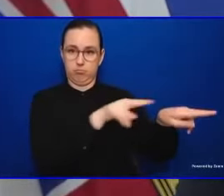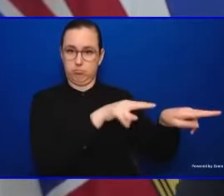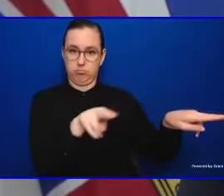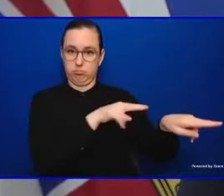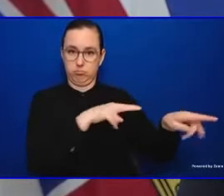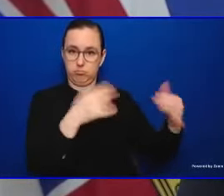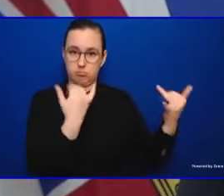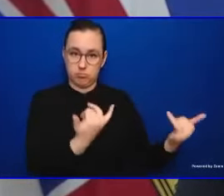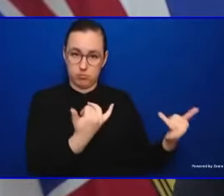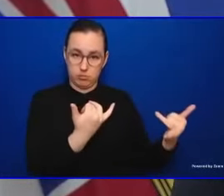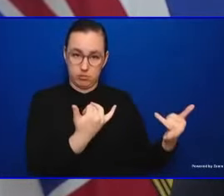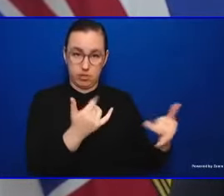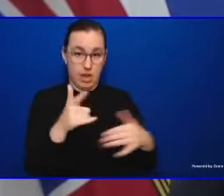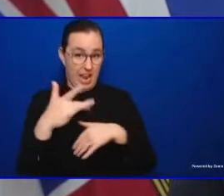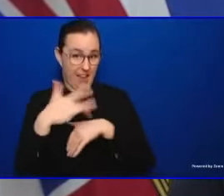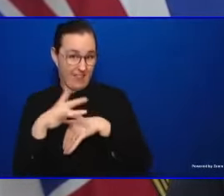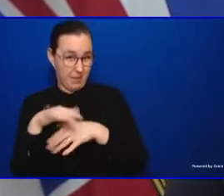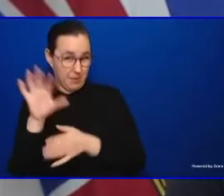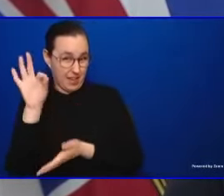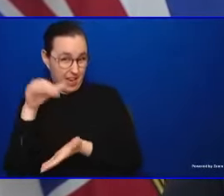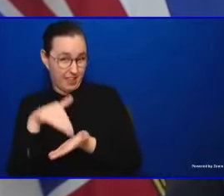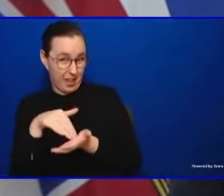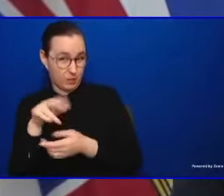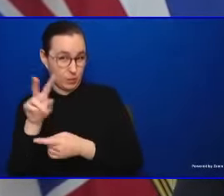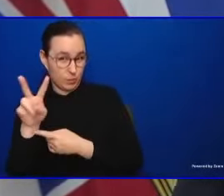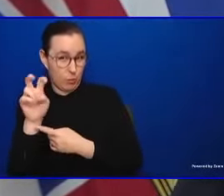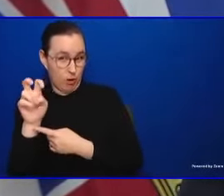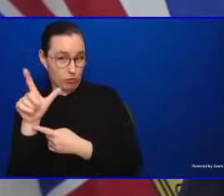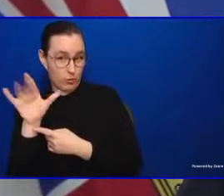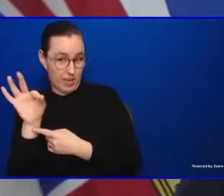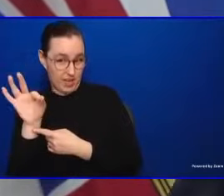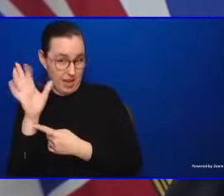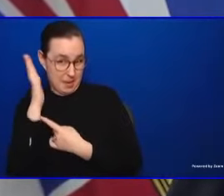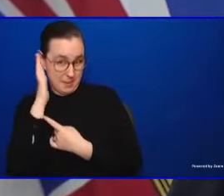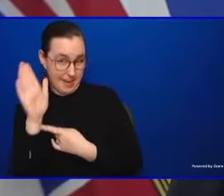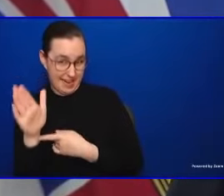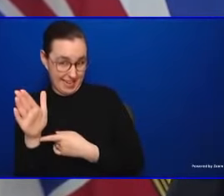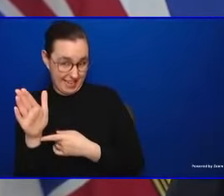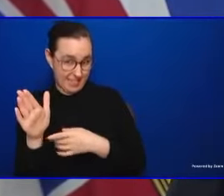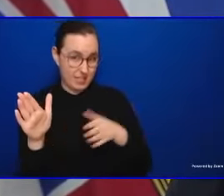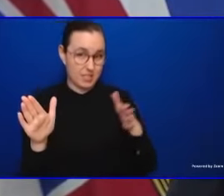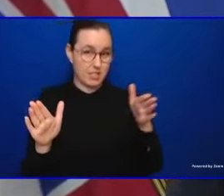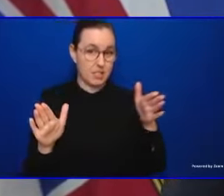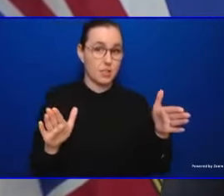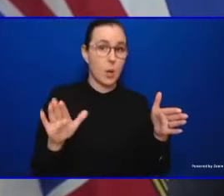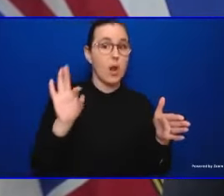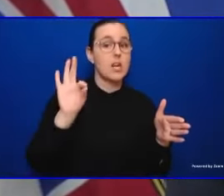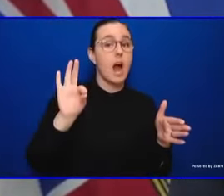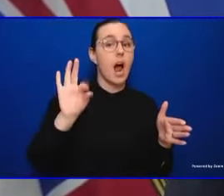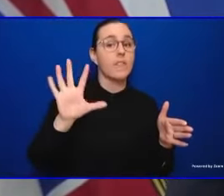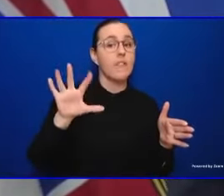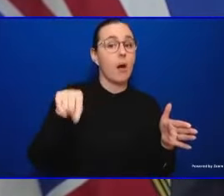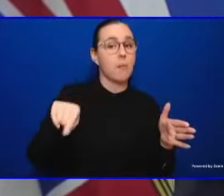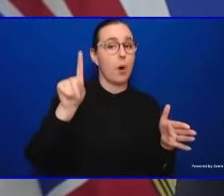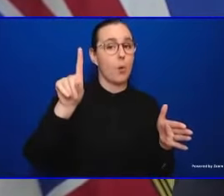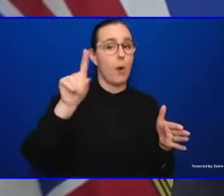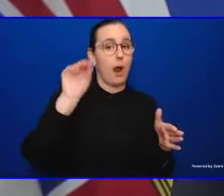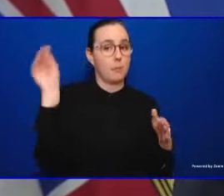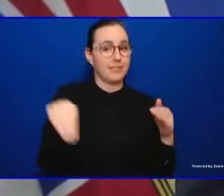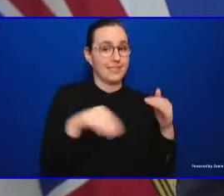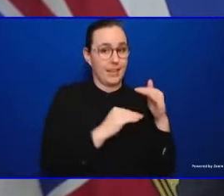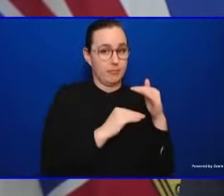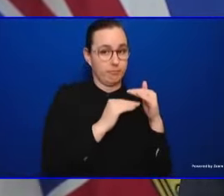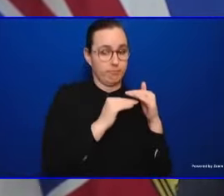9,229 base acute care beds. That's 95.1% full. That number in itself is